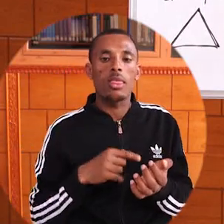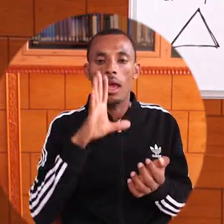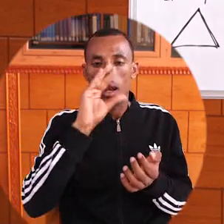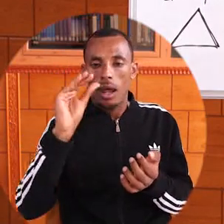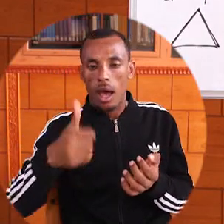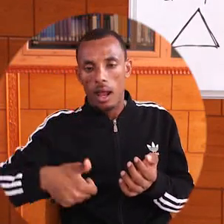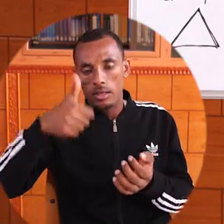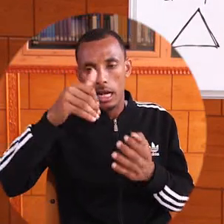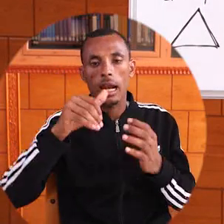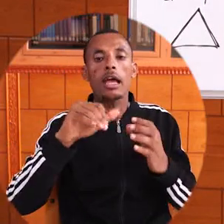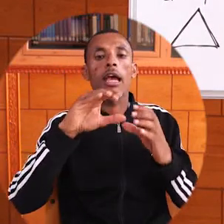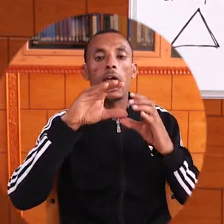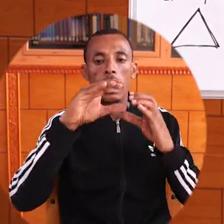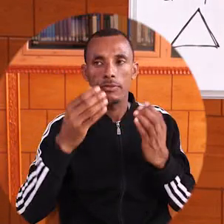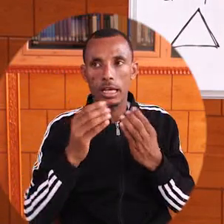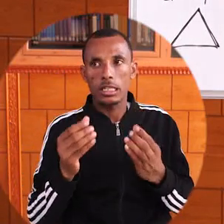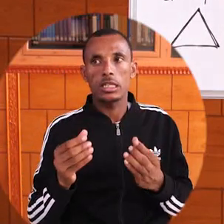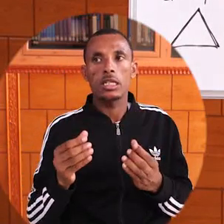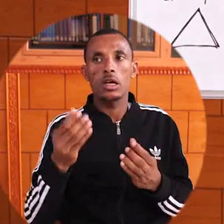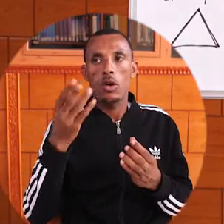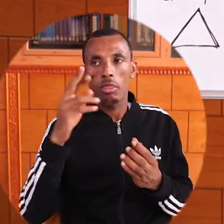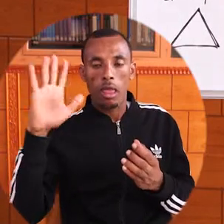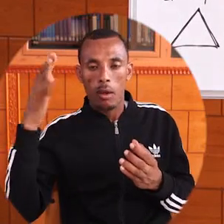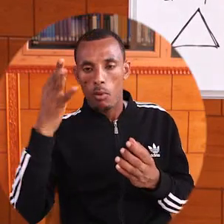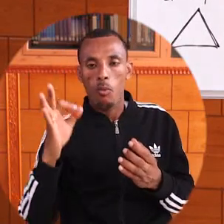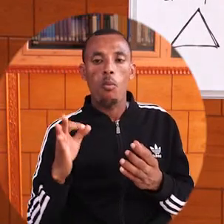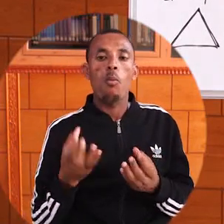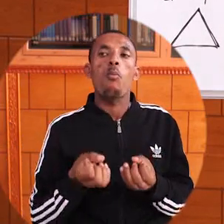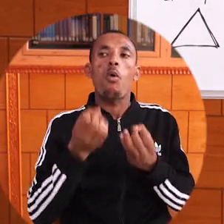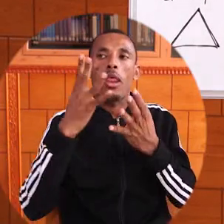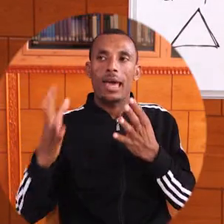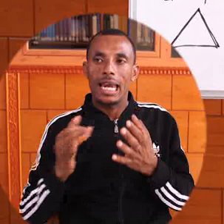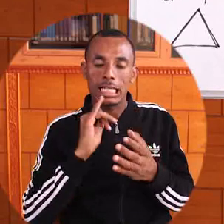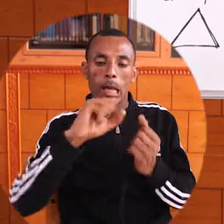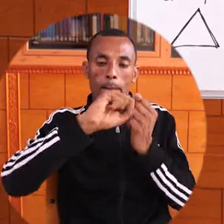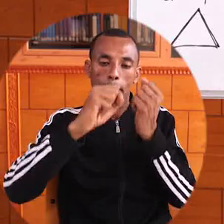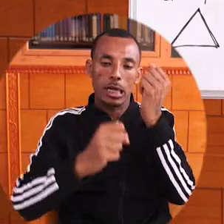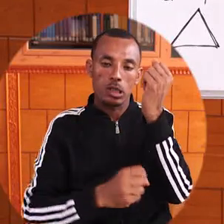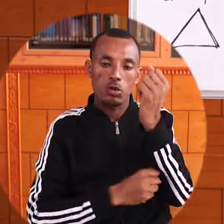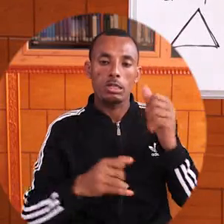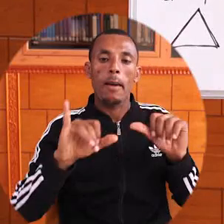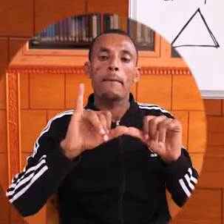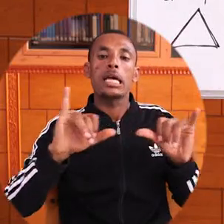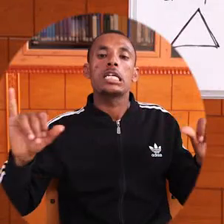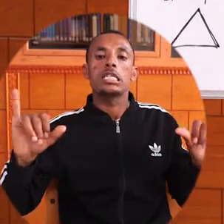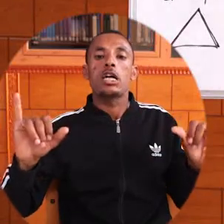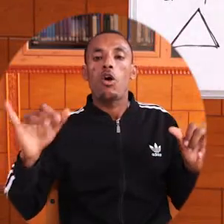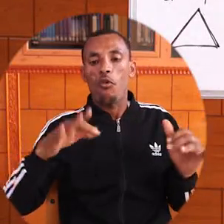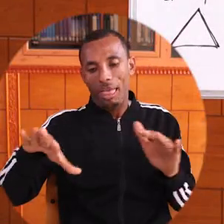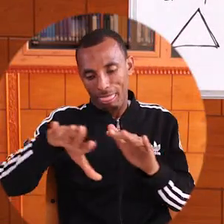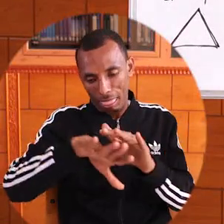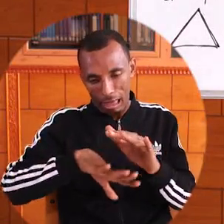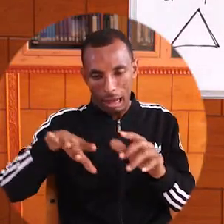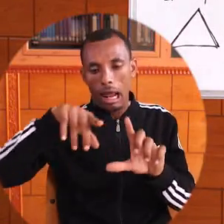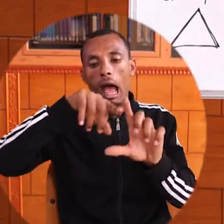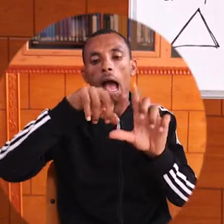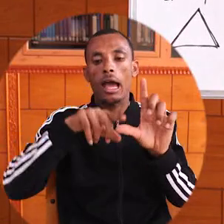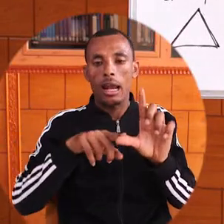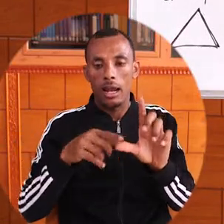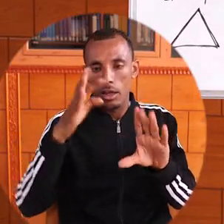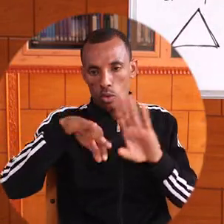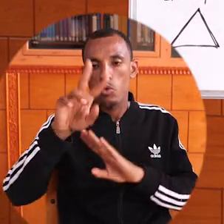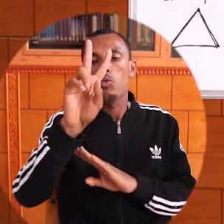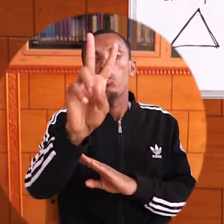And another classification or type of a polygon is polygon based on the measure of the interior angle. Polygon classified into